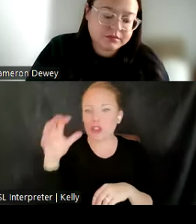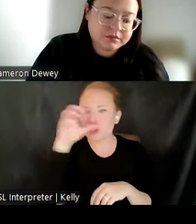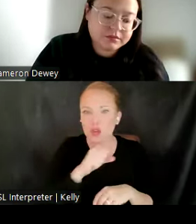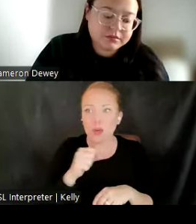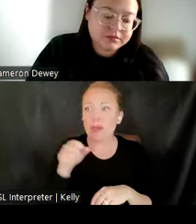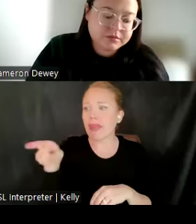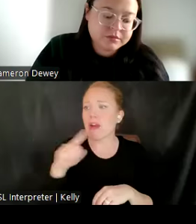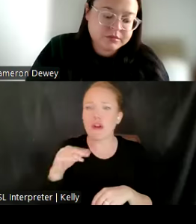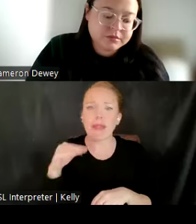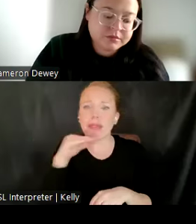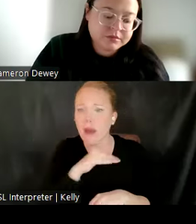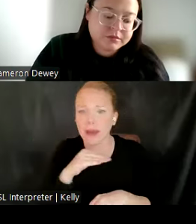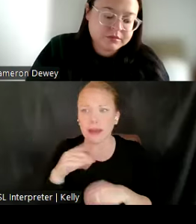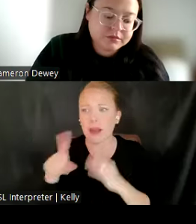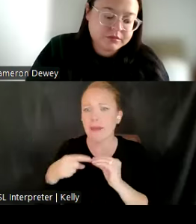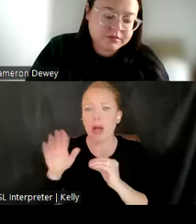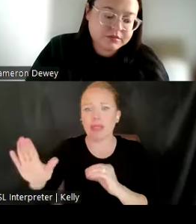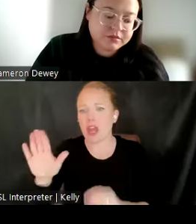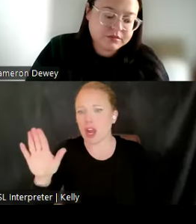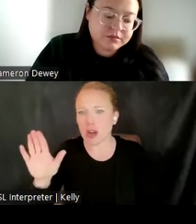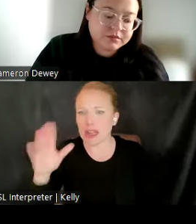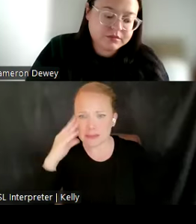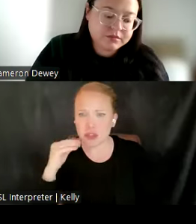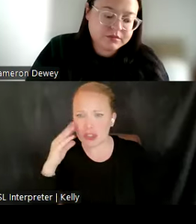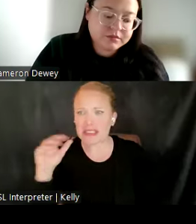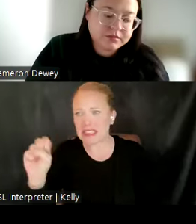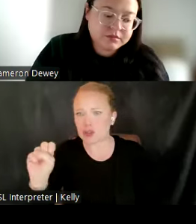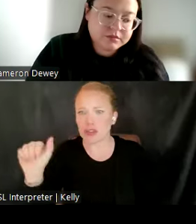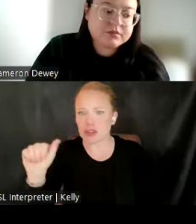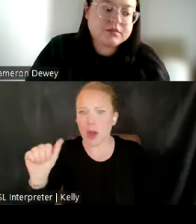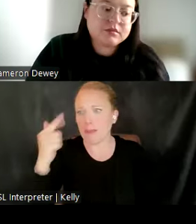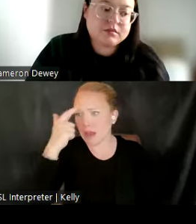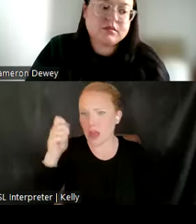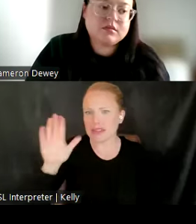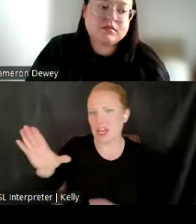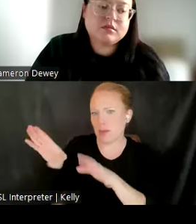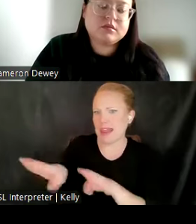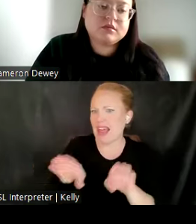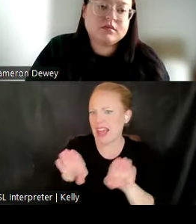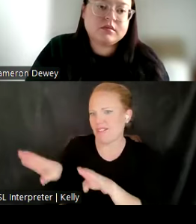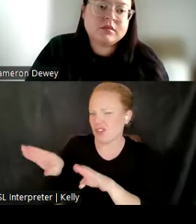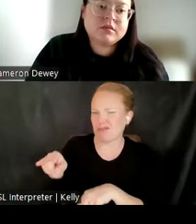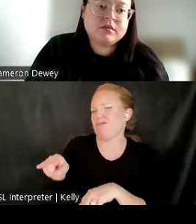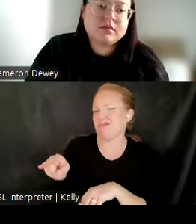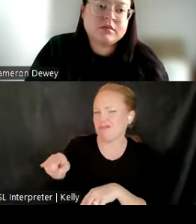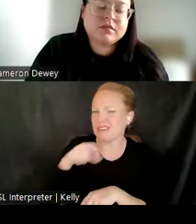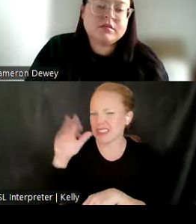honest about their assault just because the behaviors may not align with what we deem a normal response